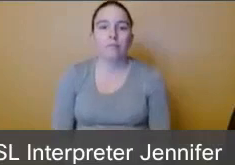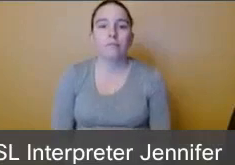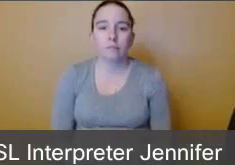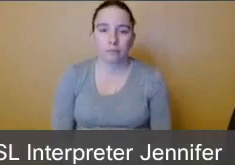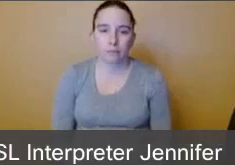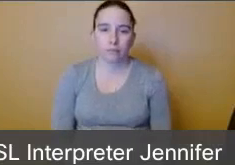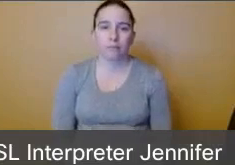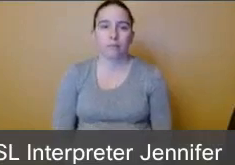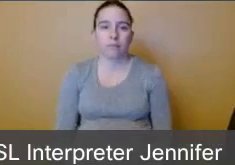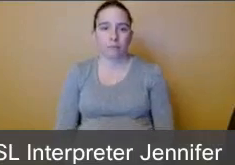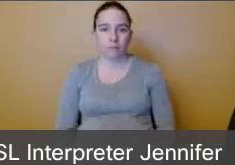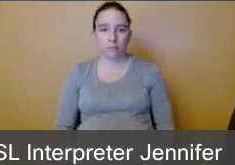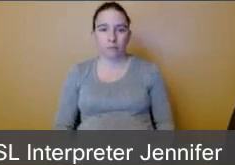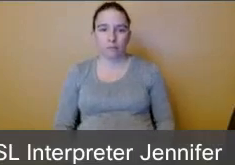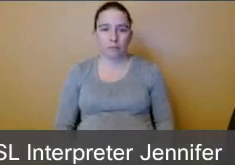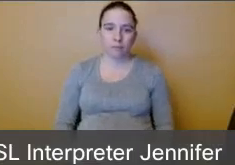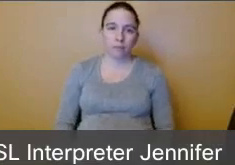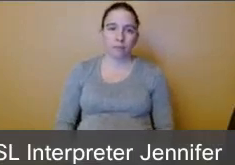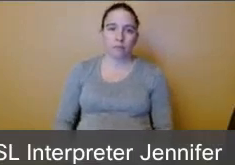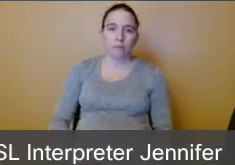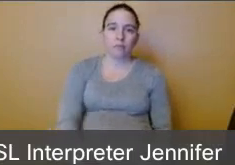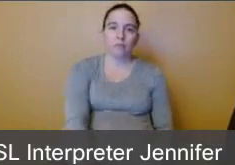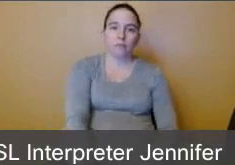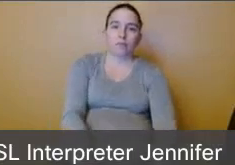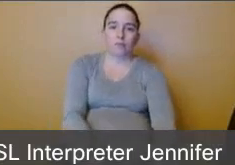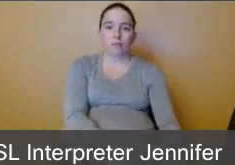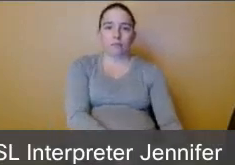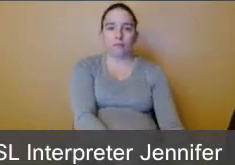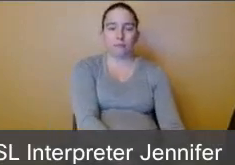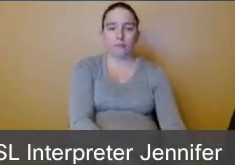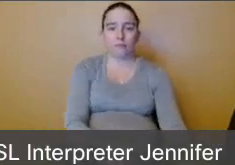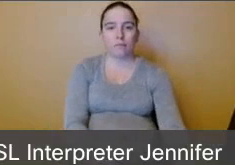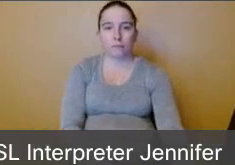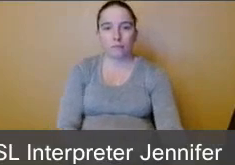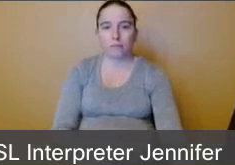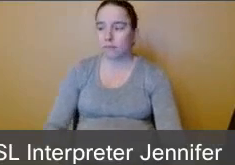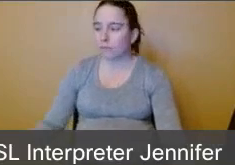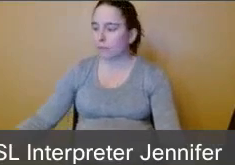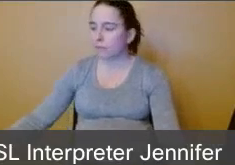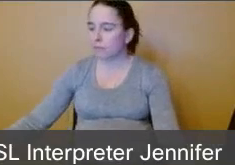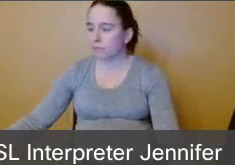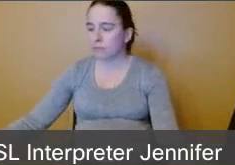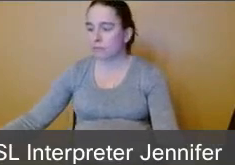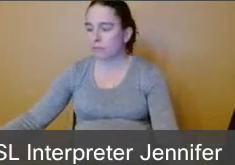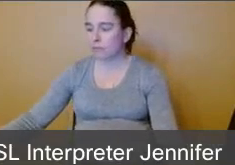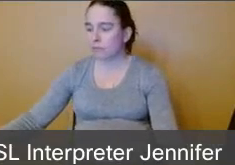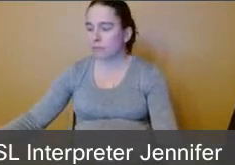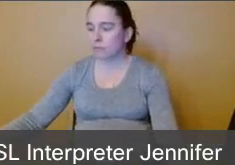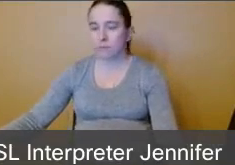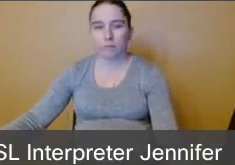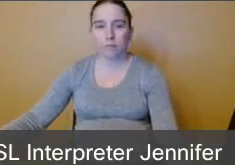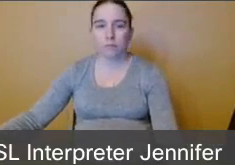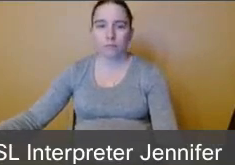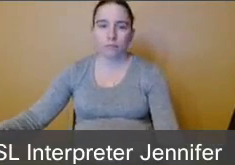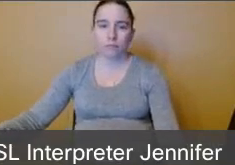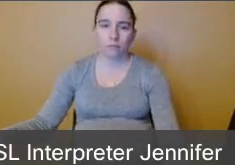going forward. So I think that should help the providers, right? That TA webinar is really geared to the providers, the FIs who are going to